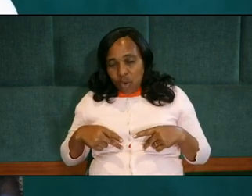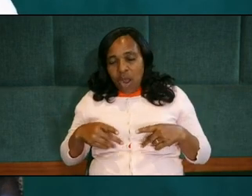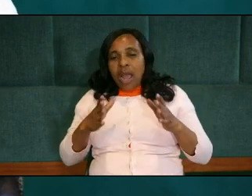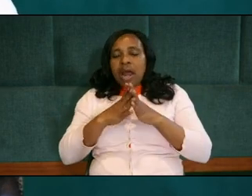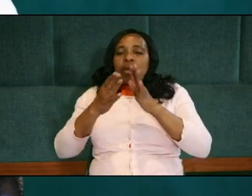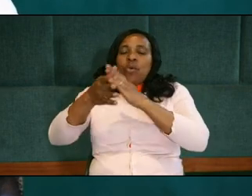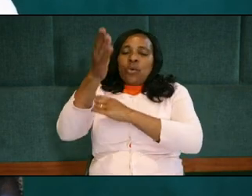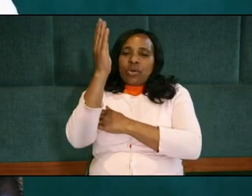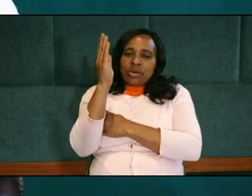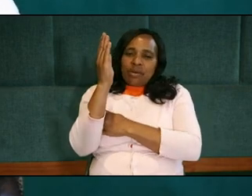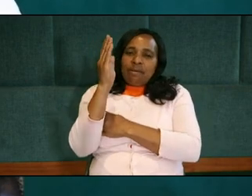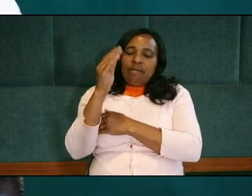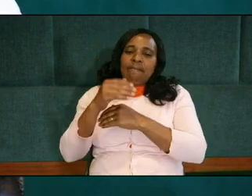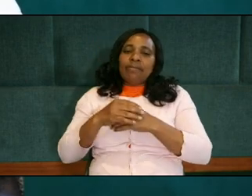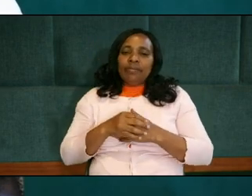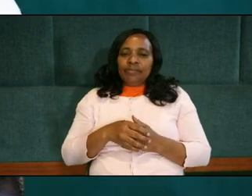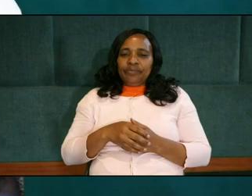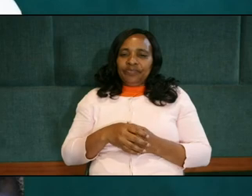there's God.